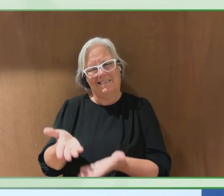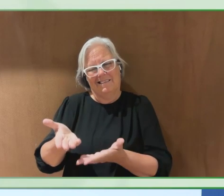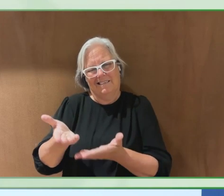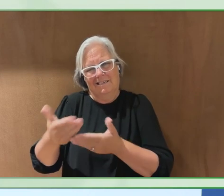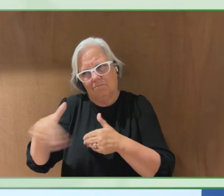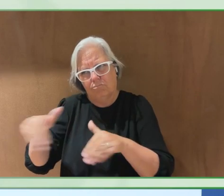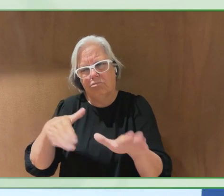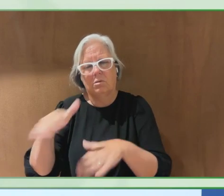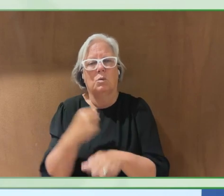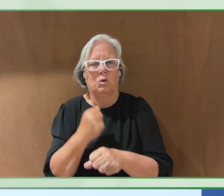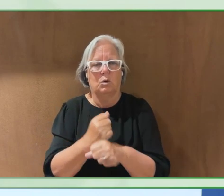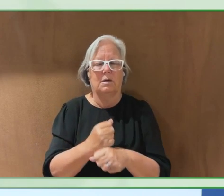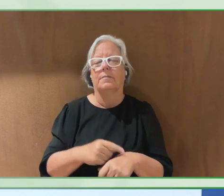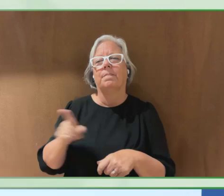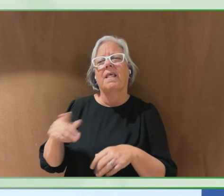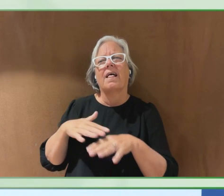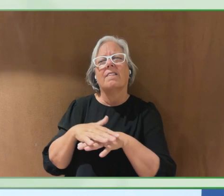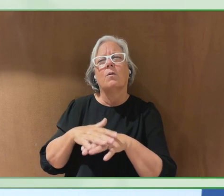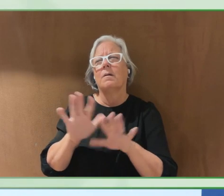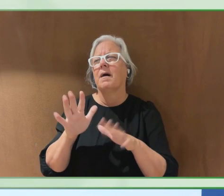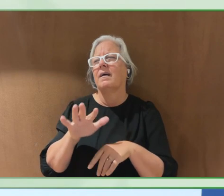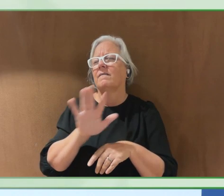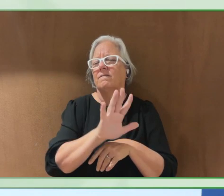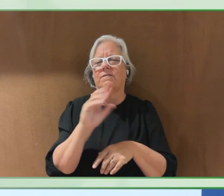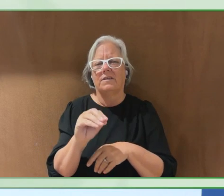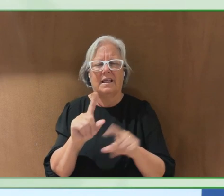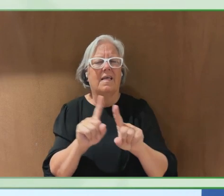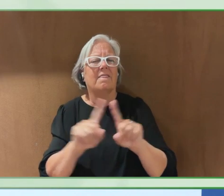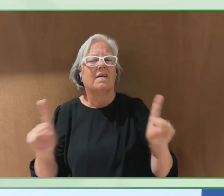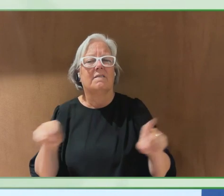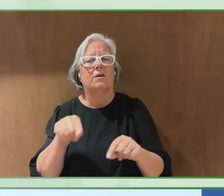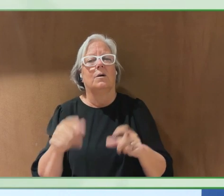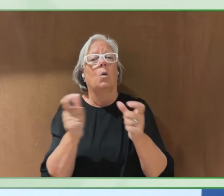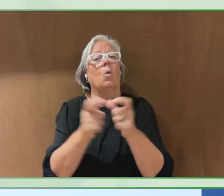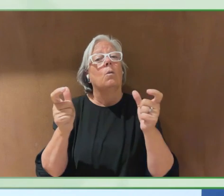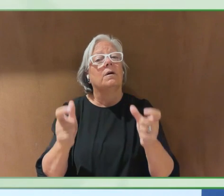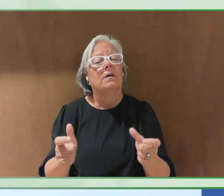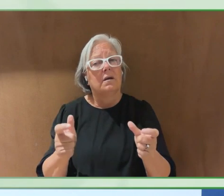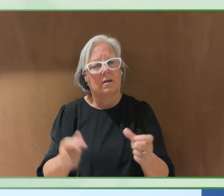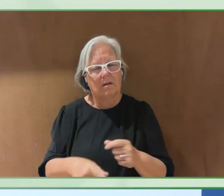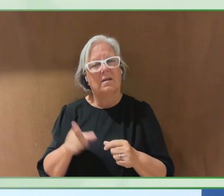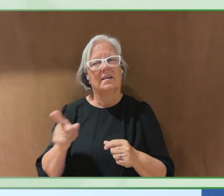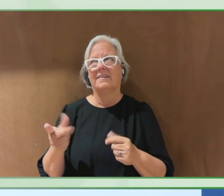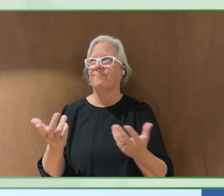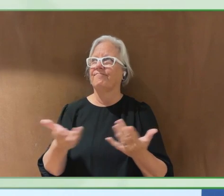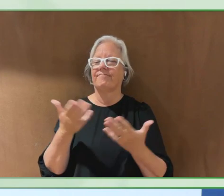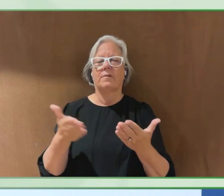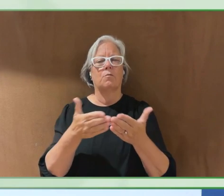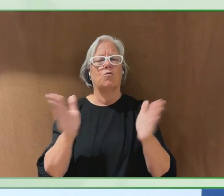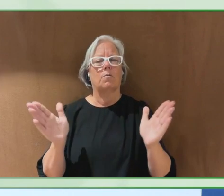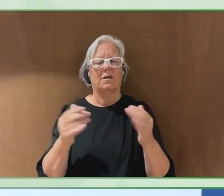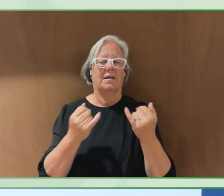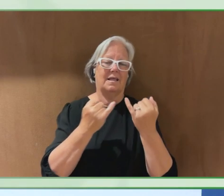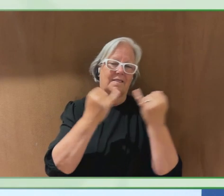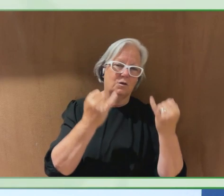have almost 50 different companies, public institutions and NGOs interested in this field.